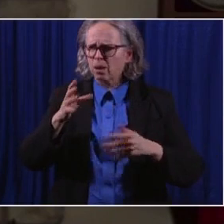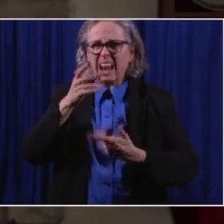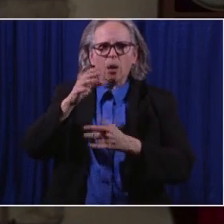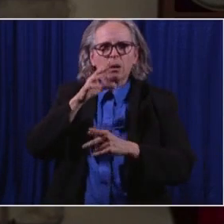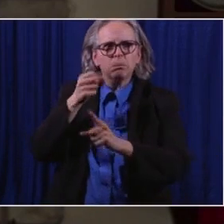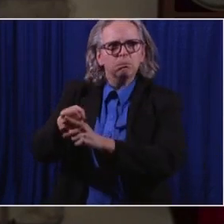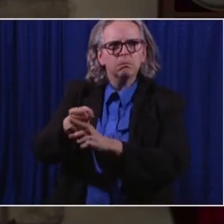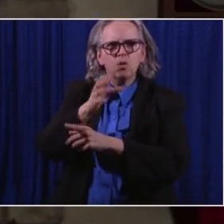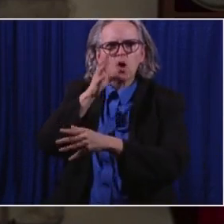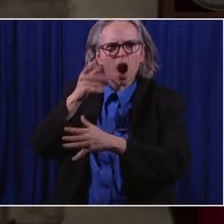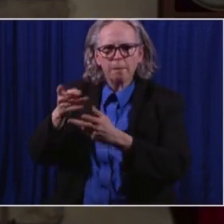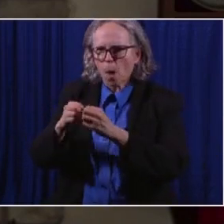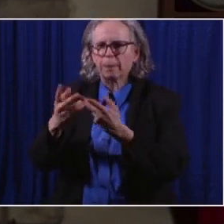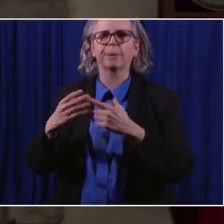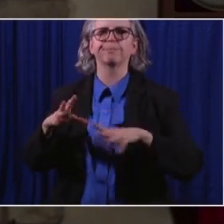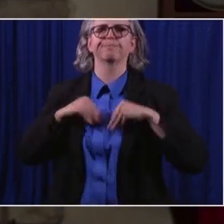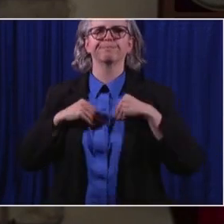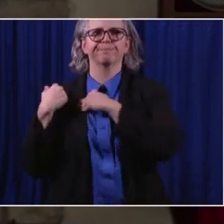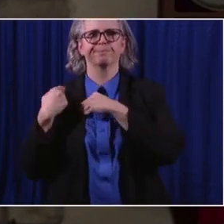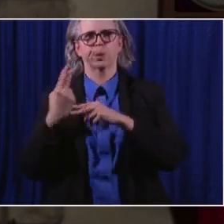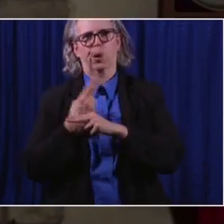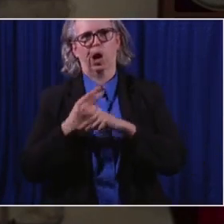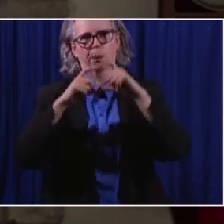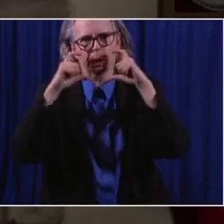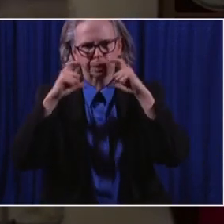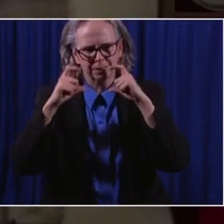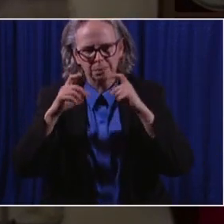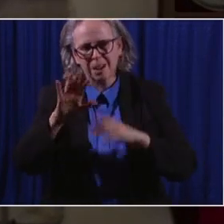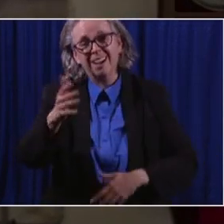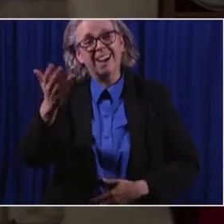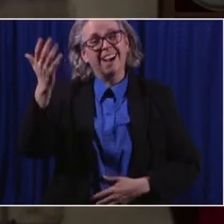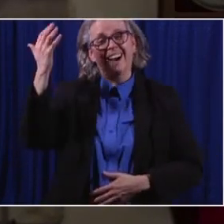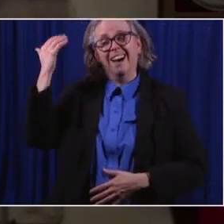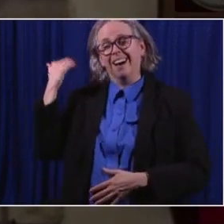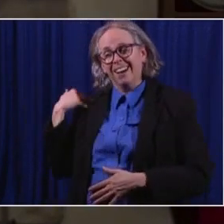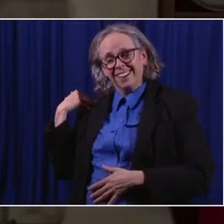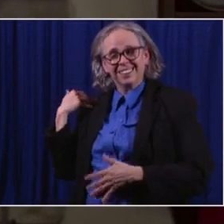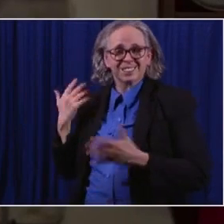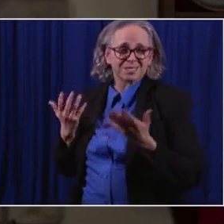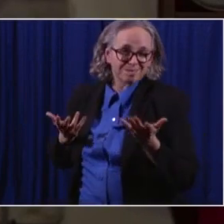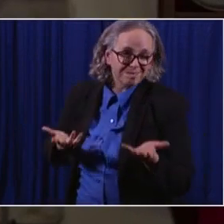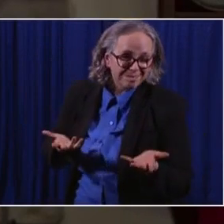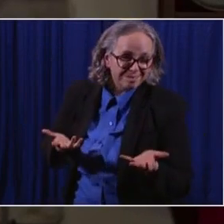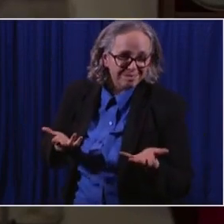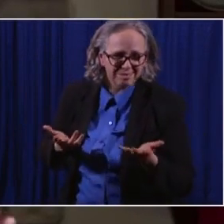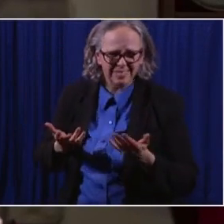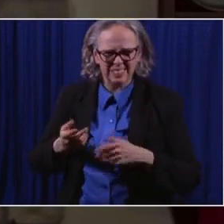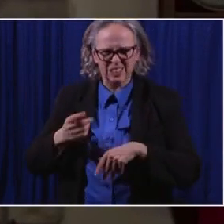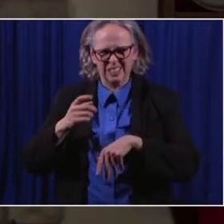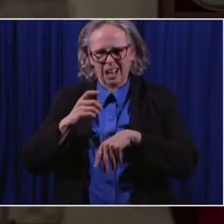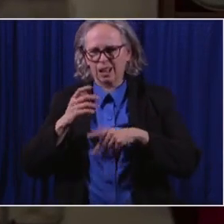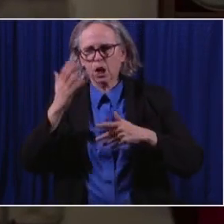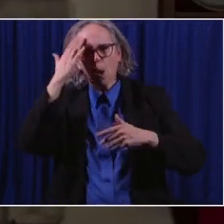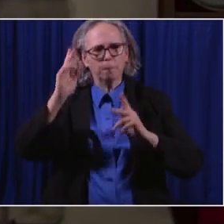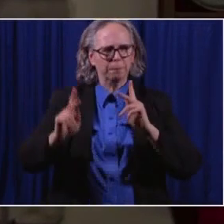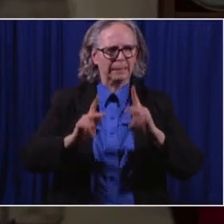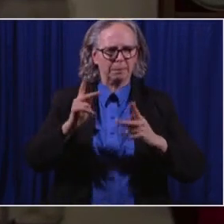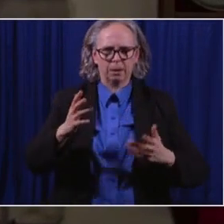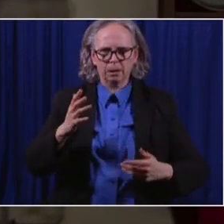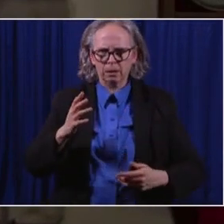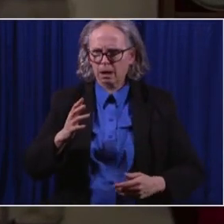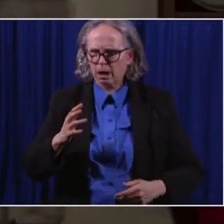But there was a period of time when this virus was secretly moving, and I don't think people realized it, and